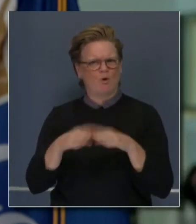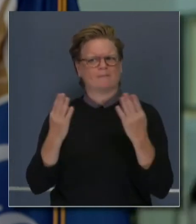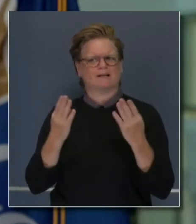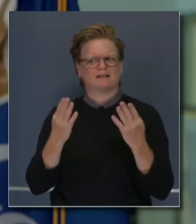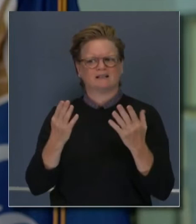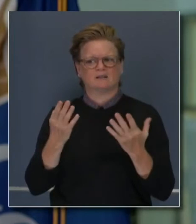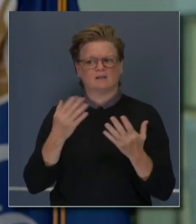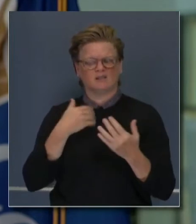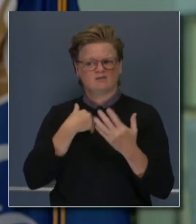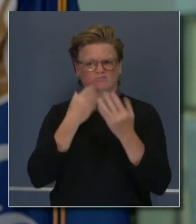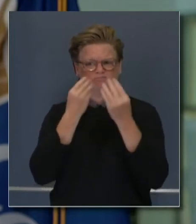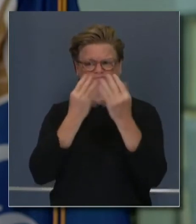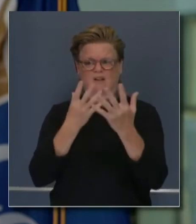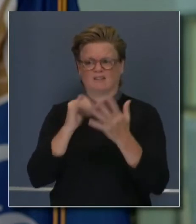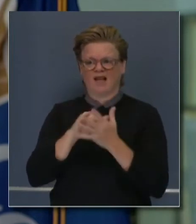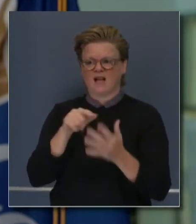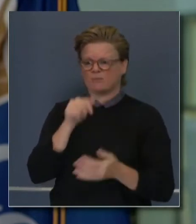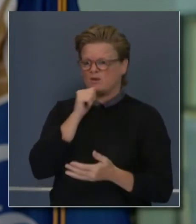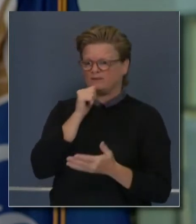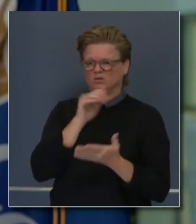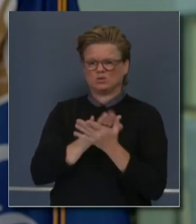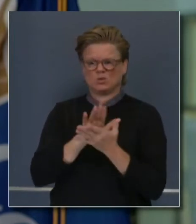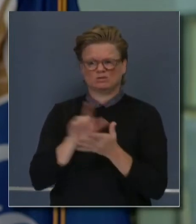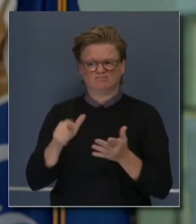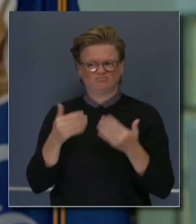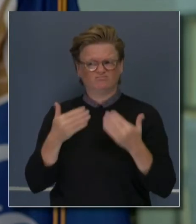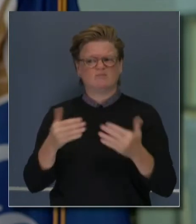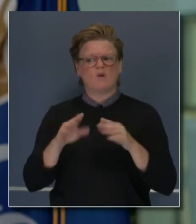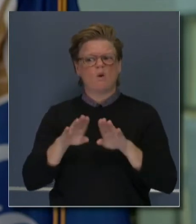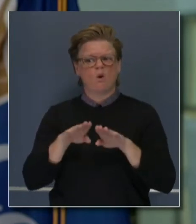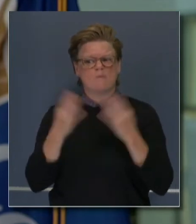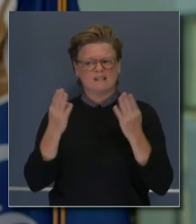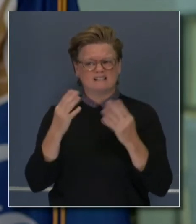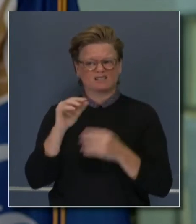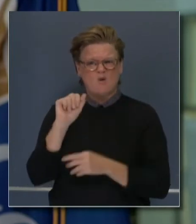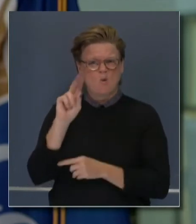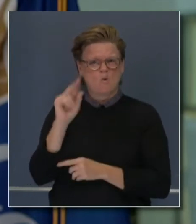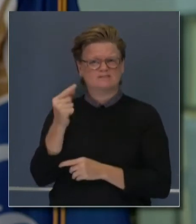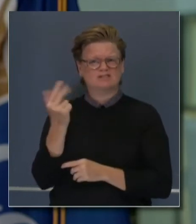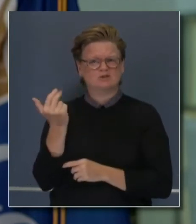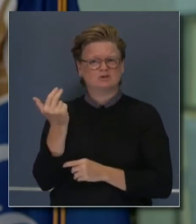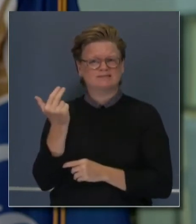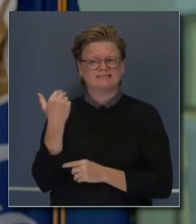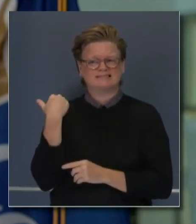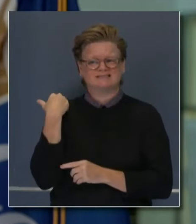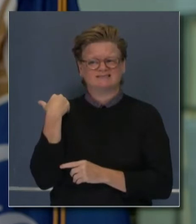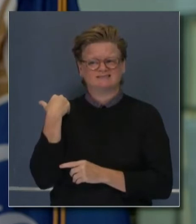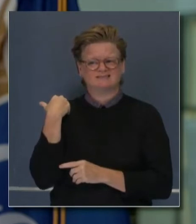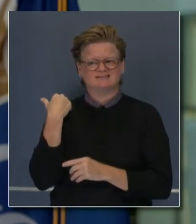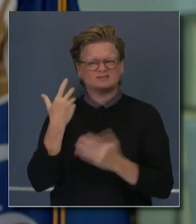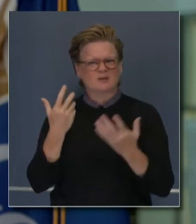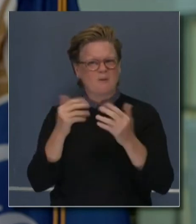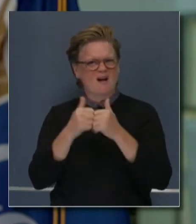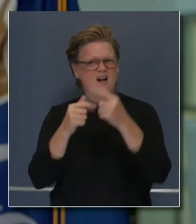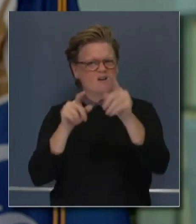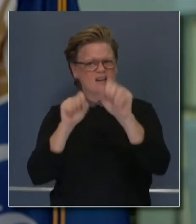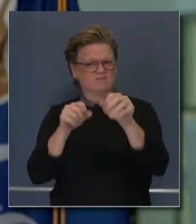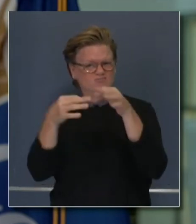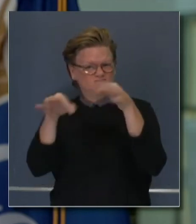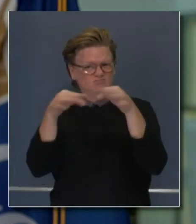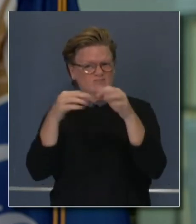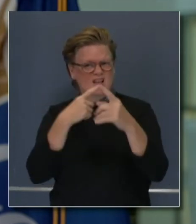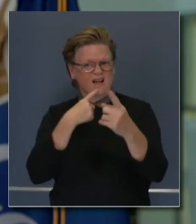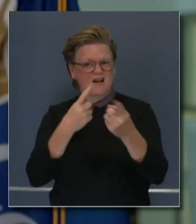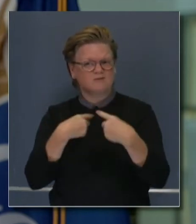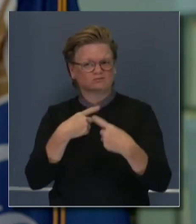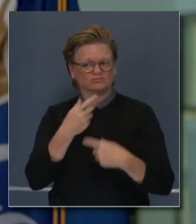open since the 13th of this month, and so I was wondering if you could address this and if you guys have filed the